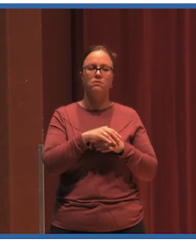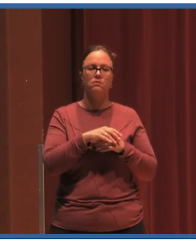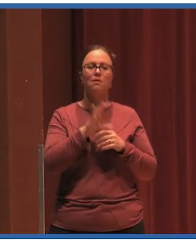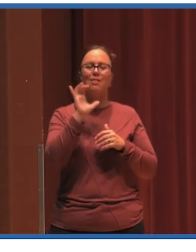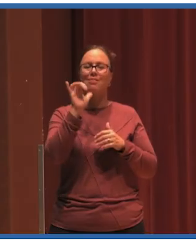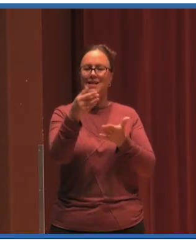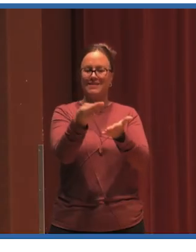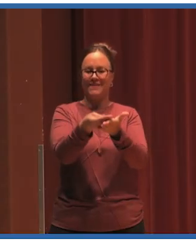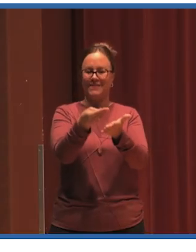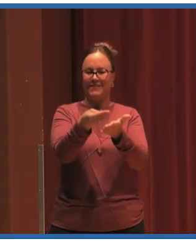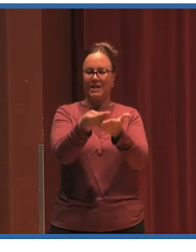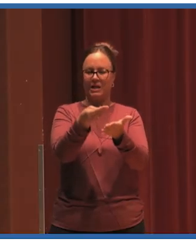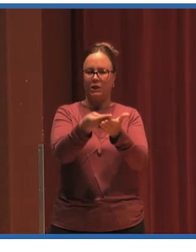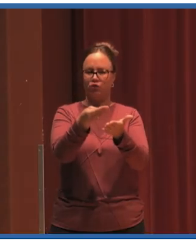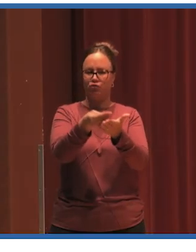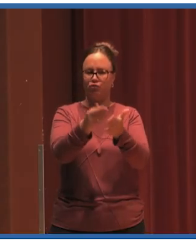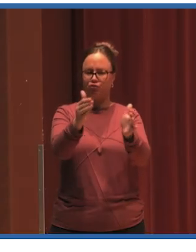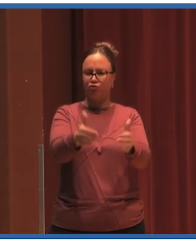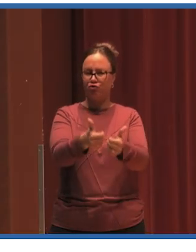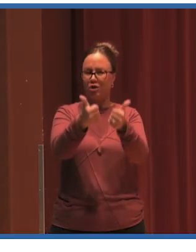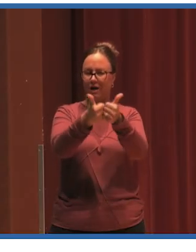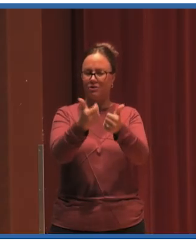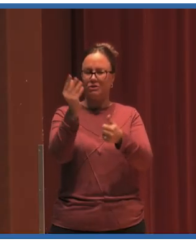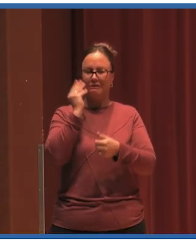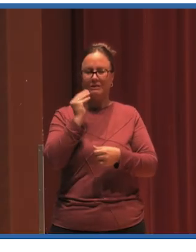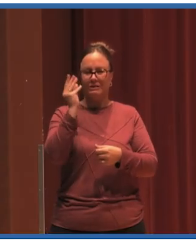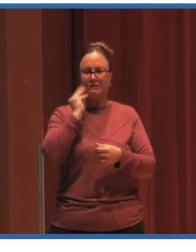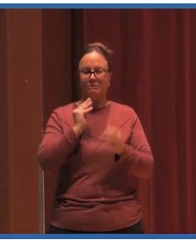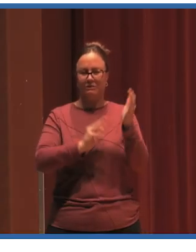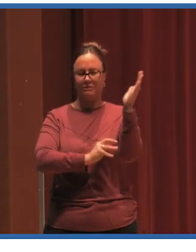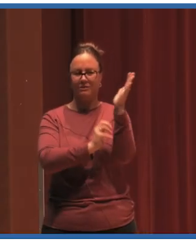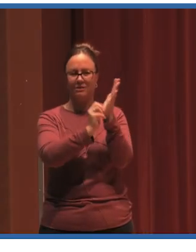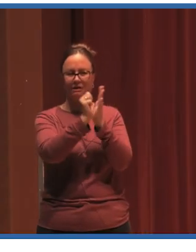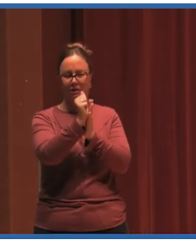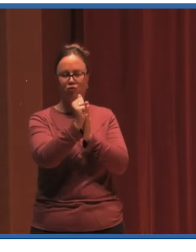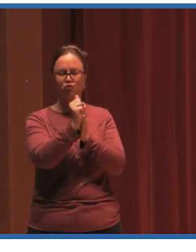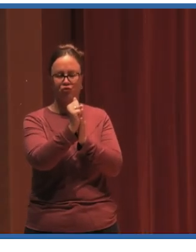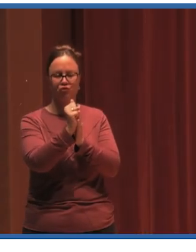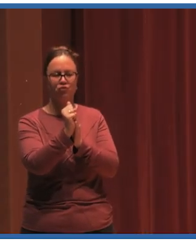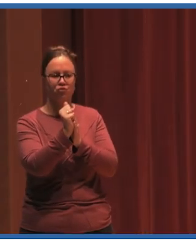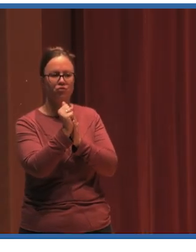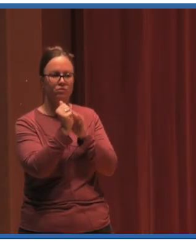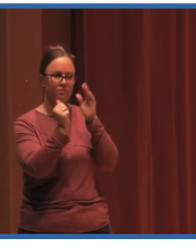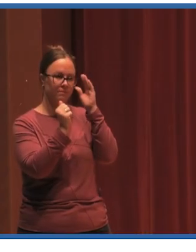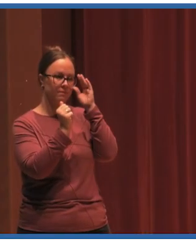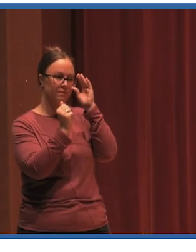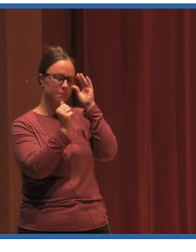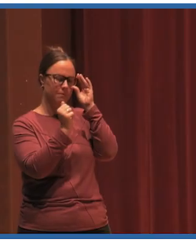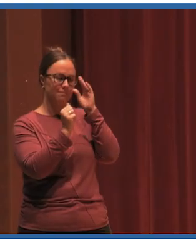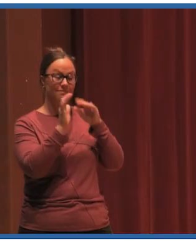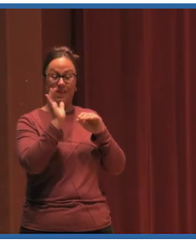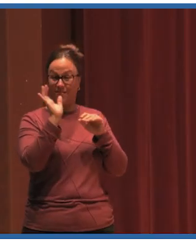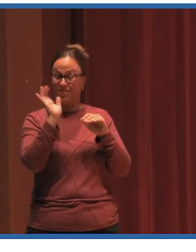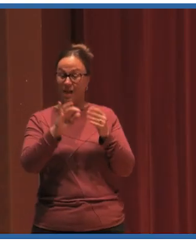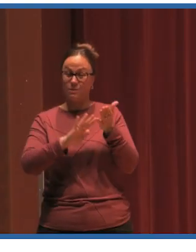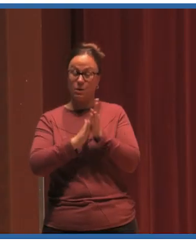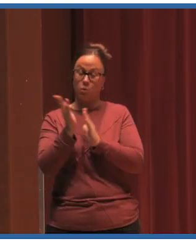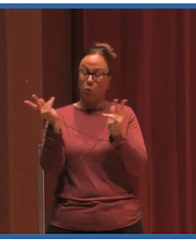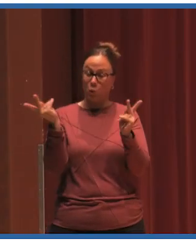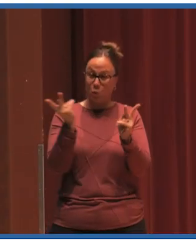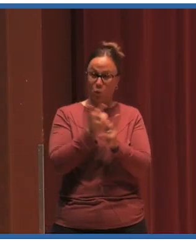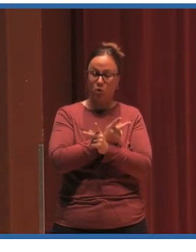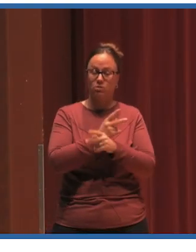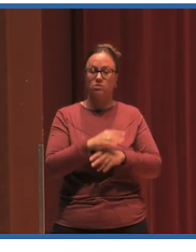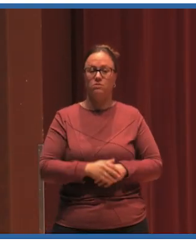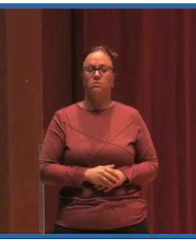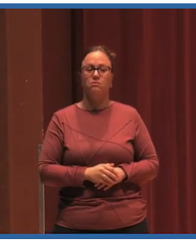financial toxicity of going through a cancer journey. And that is getting worse. You can